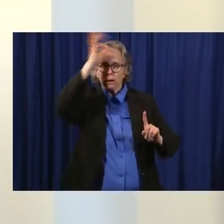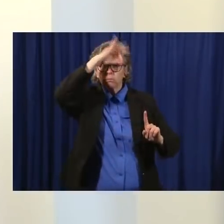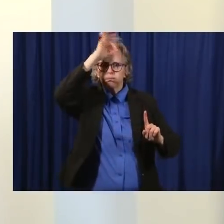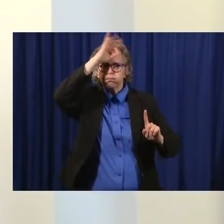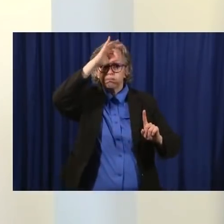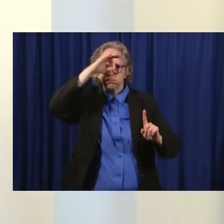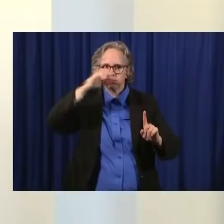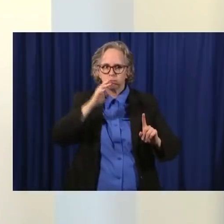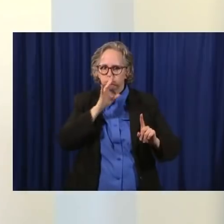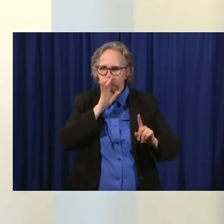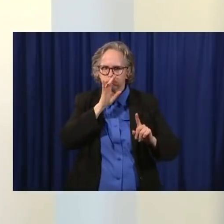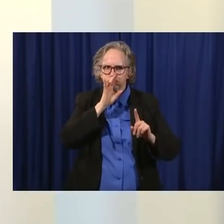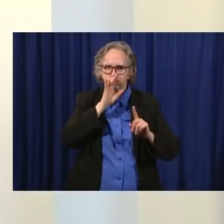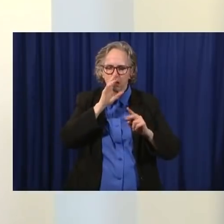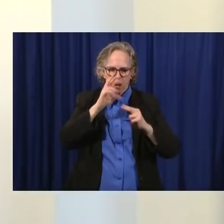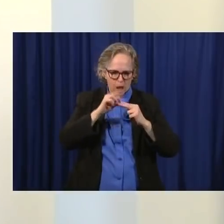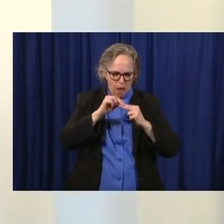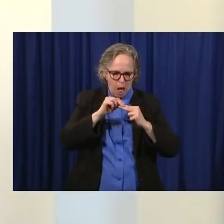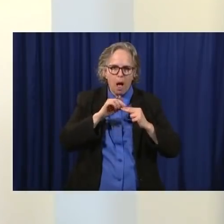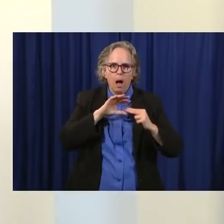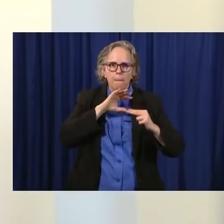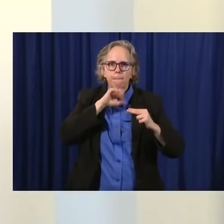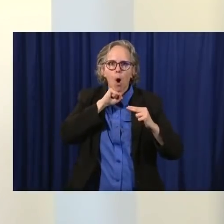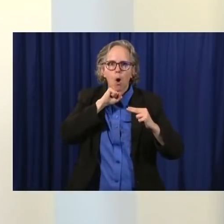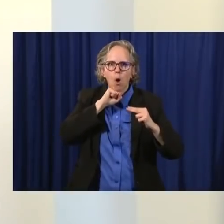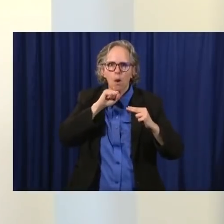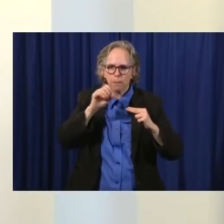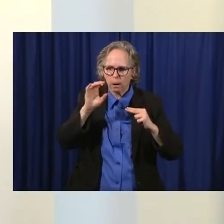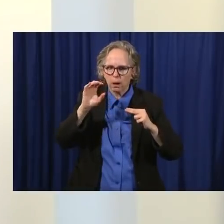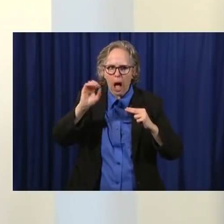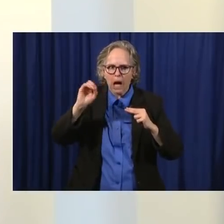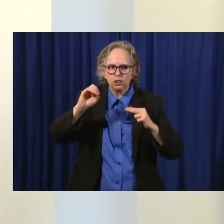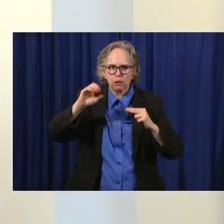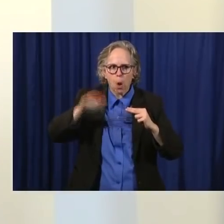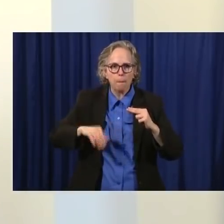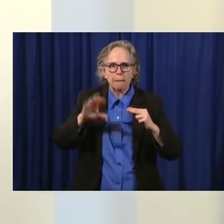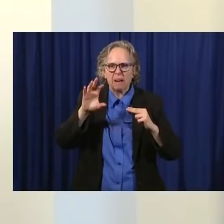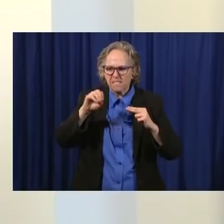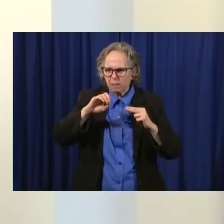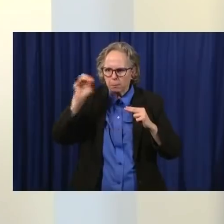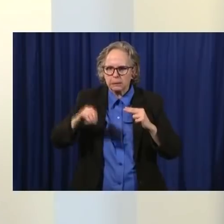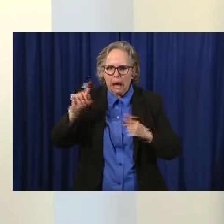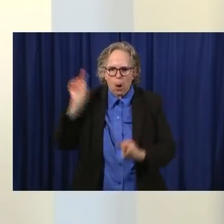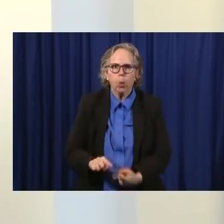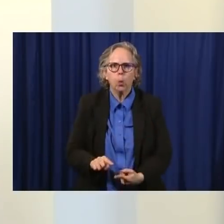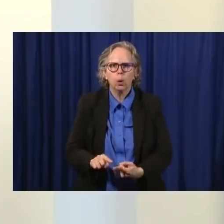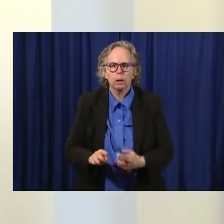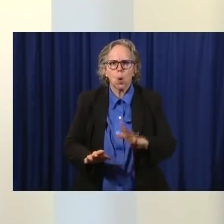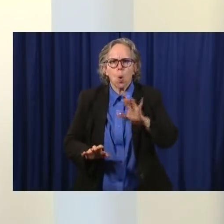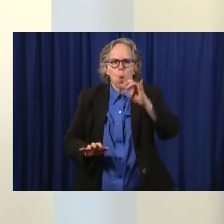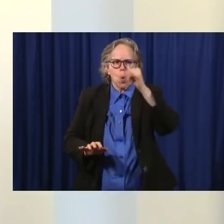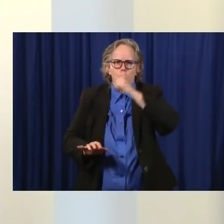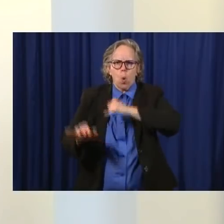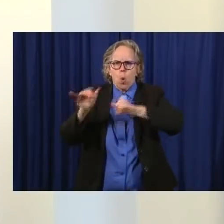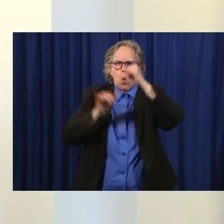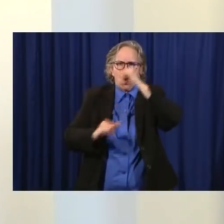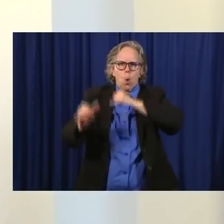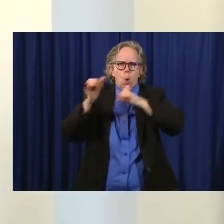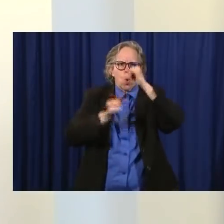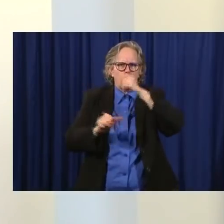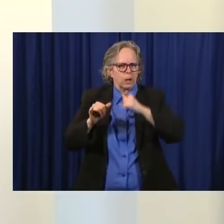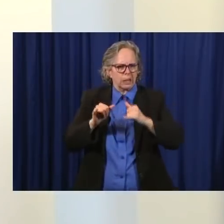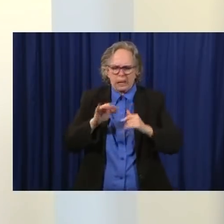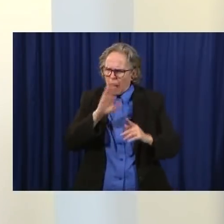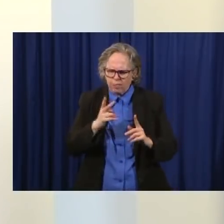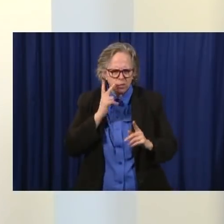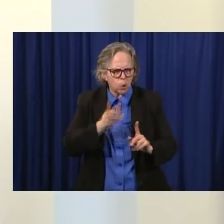have pulse ox readings of in the 50% oxygenation. So that is an interesting caveat to this disease. So I always